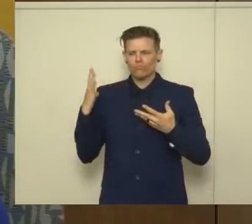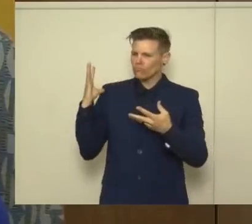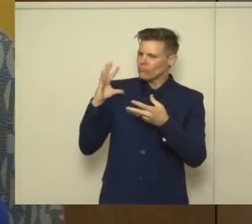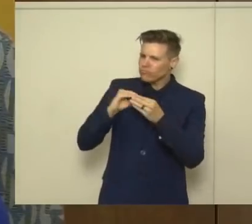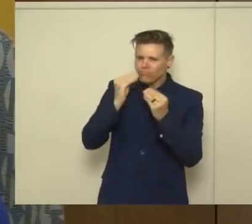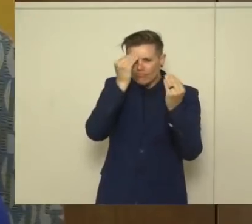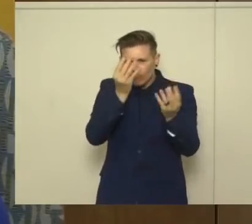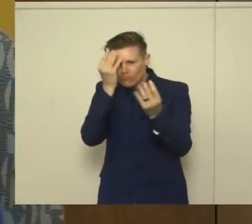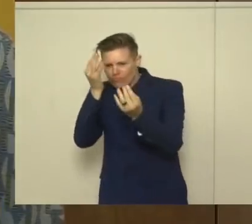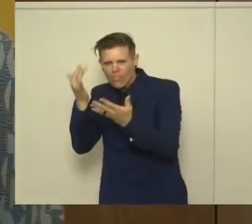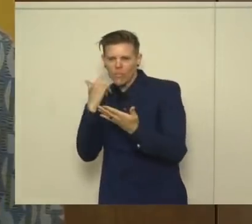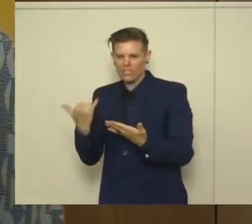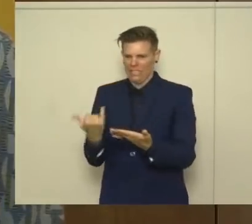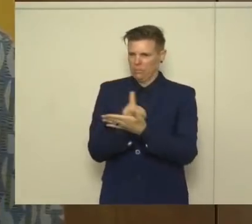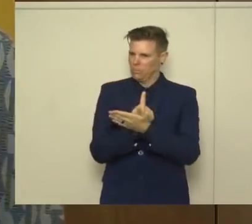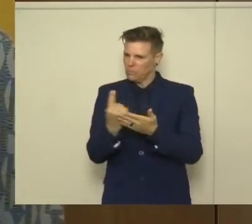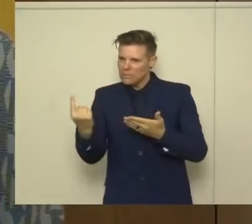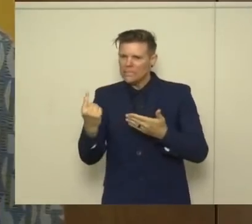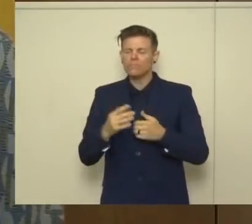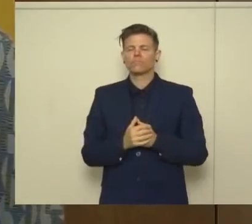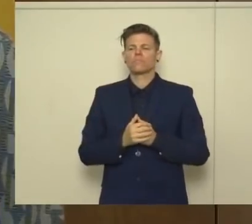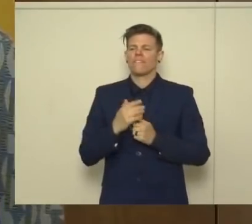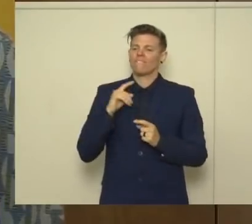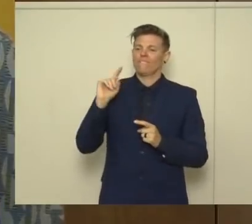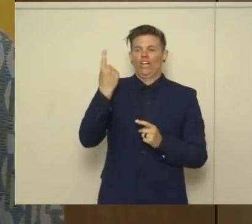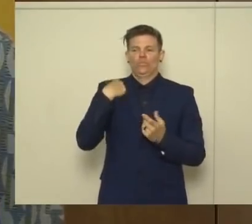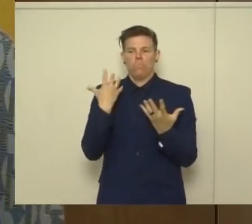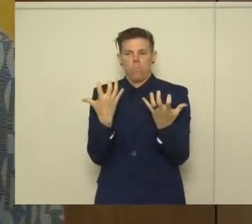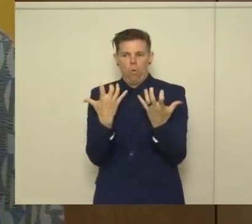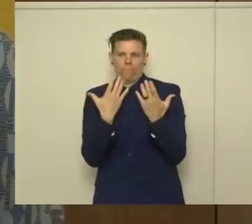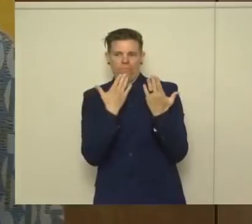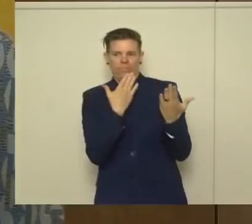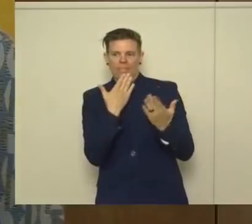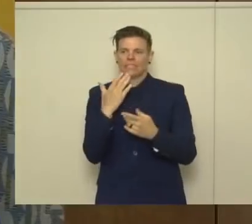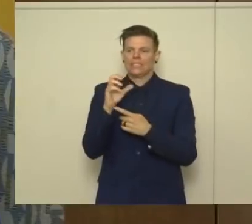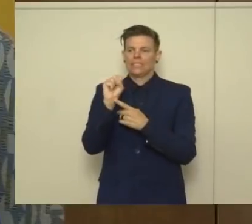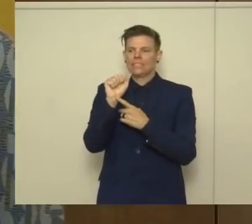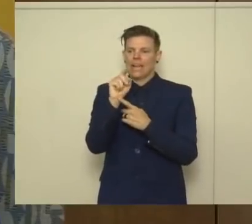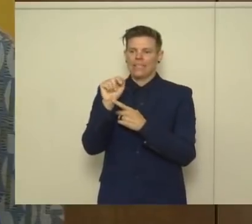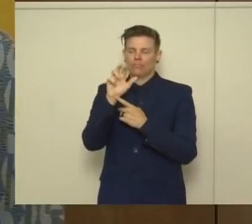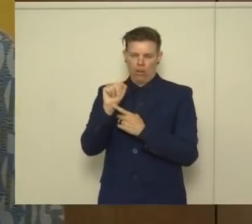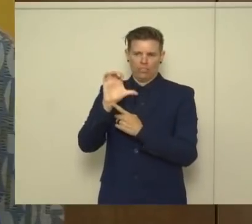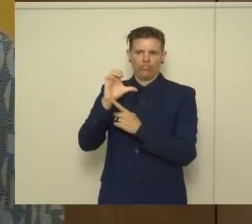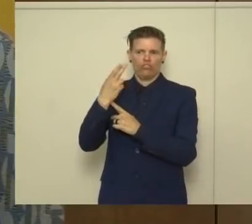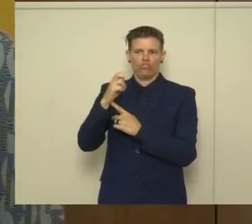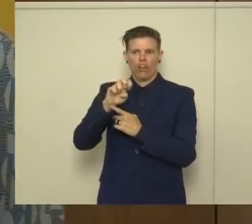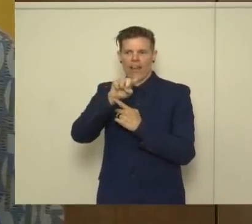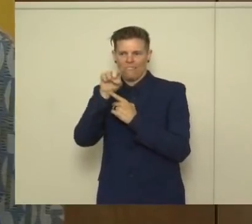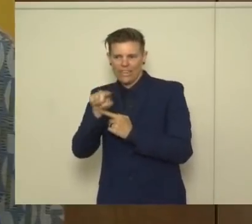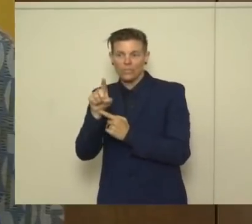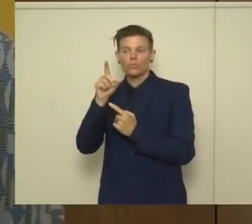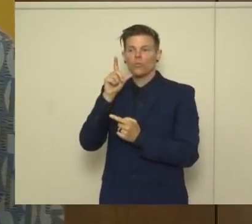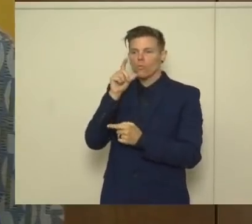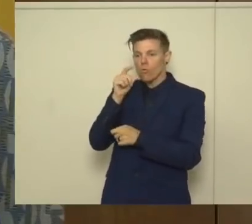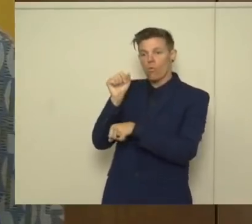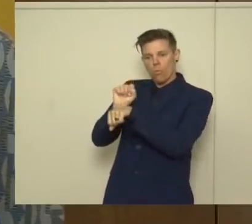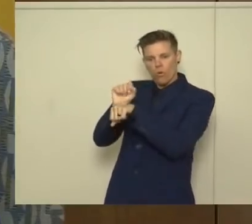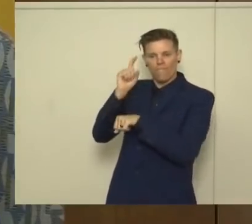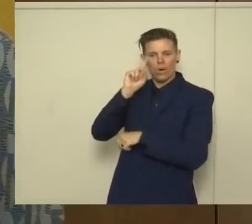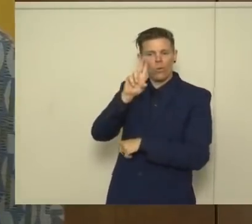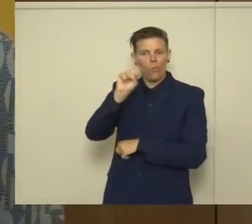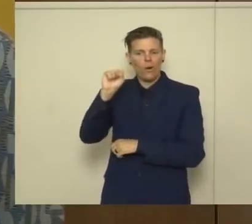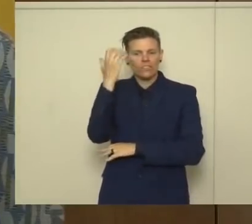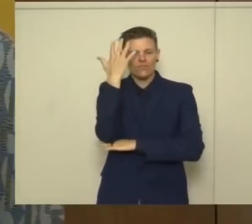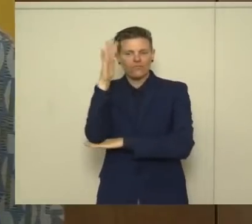to start with thanking Andrea Chavez from Albuquerque, who works for the United States Forest Service, for providing me with